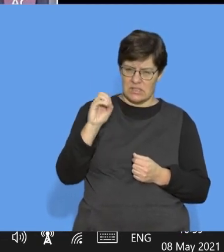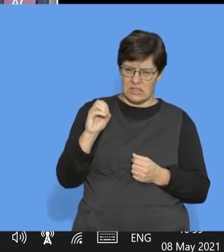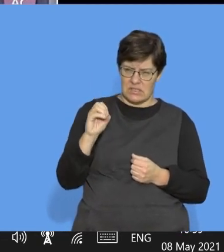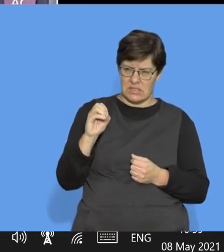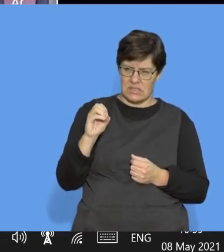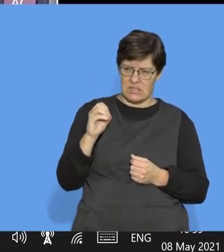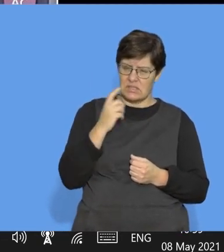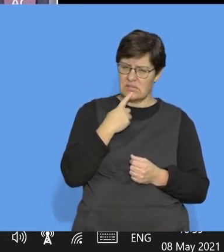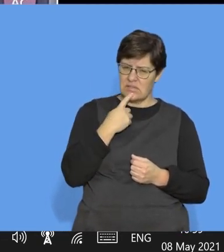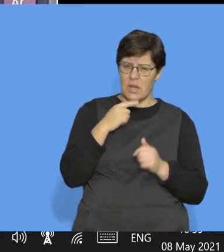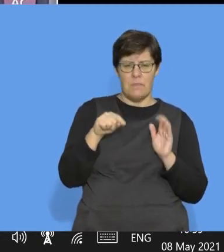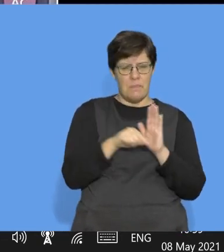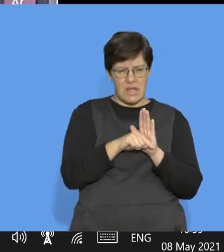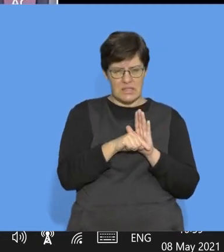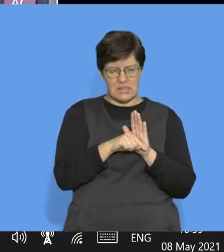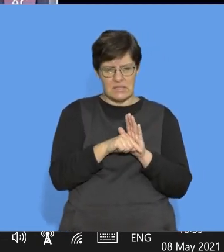458,000